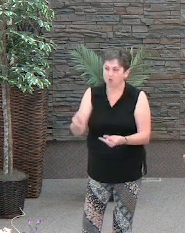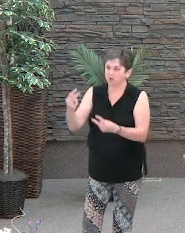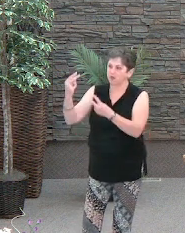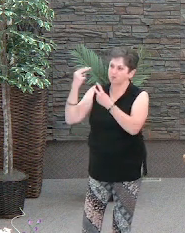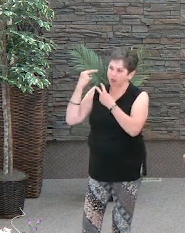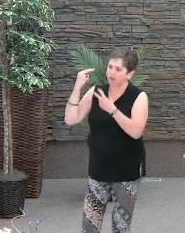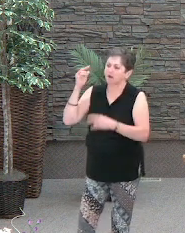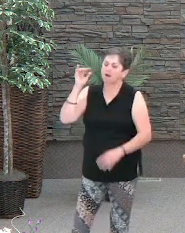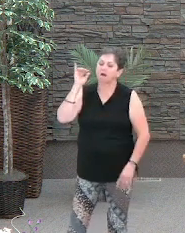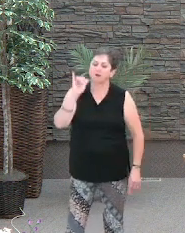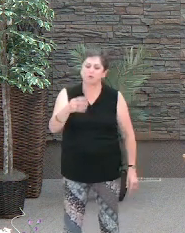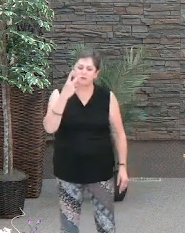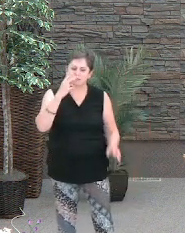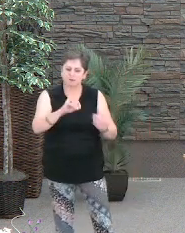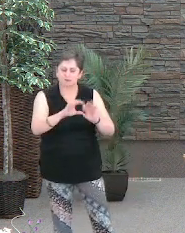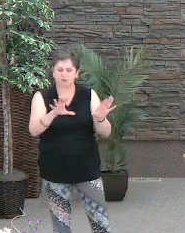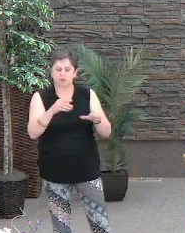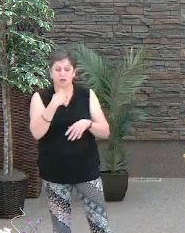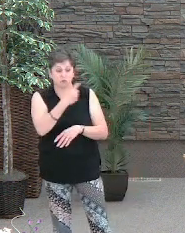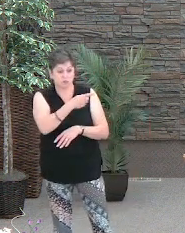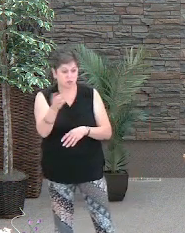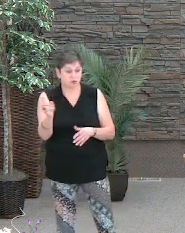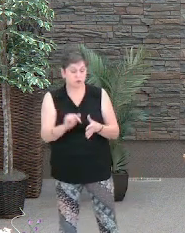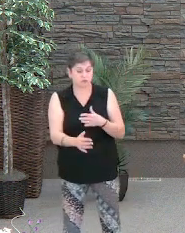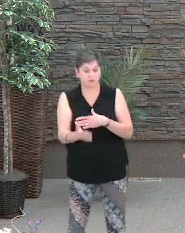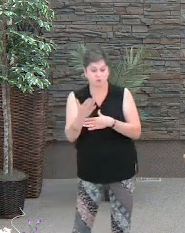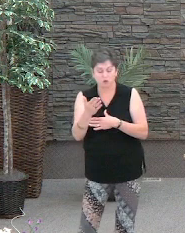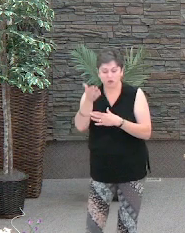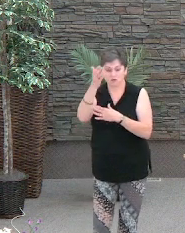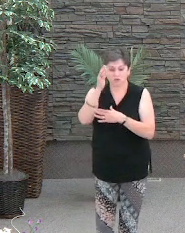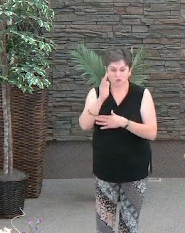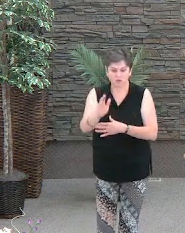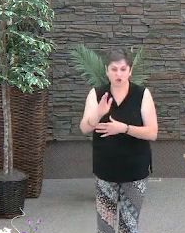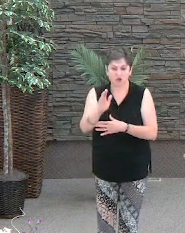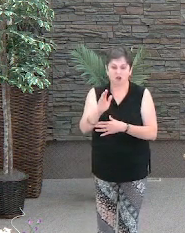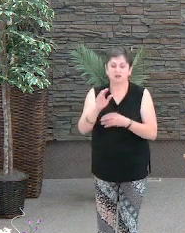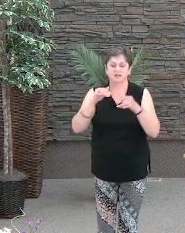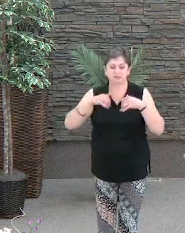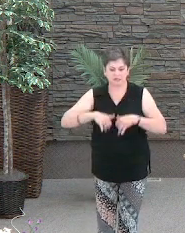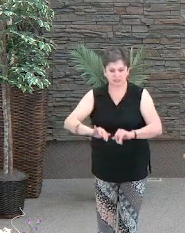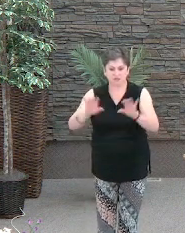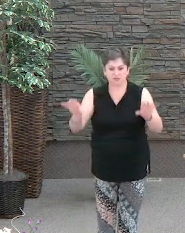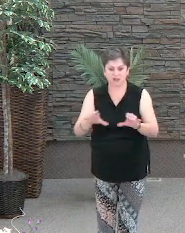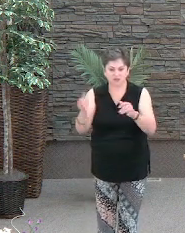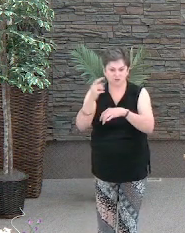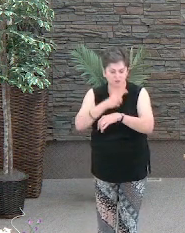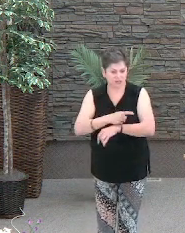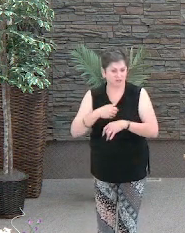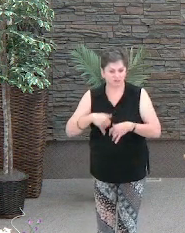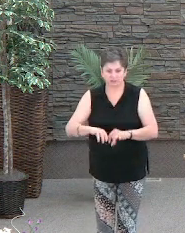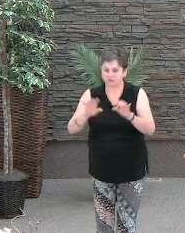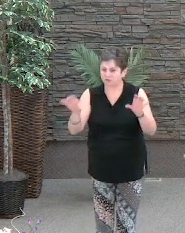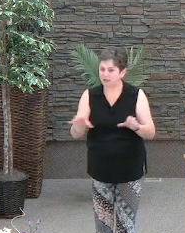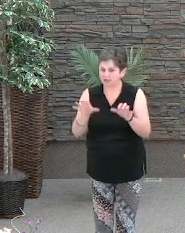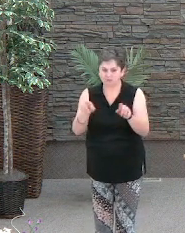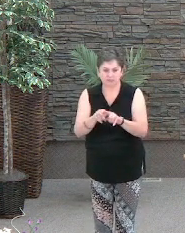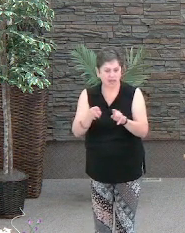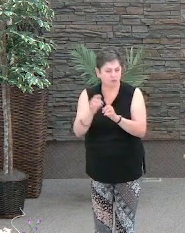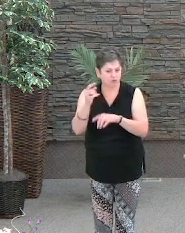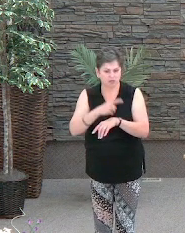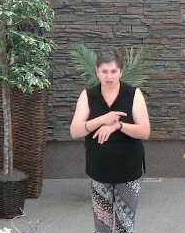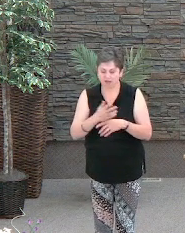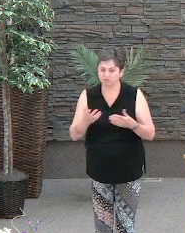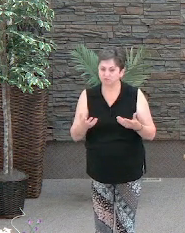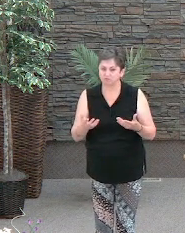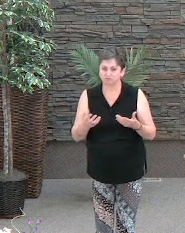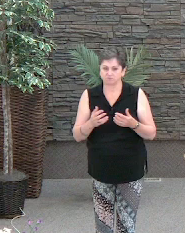it is undeniable. And what I would tell you this morning is that God is no less active today. God is no